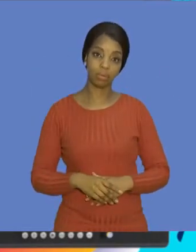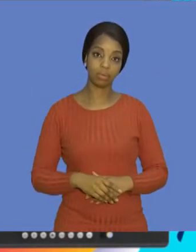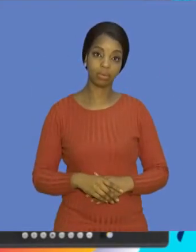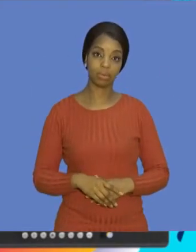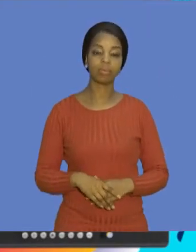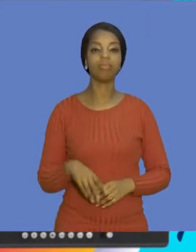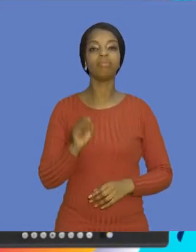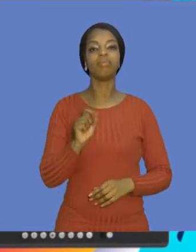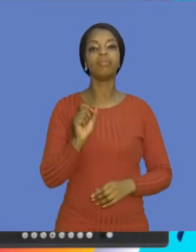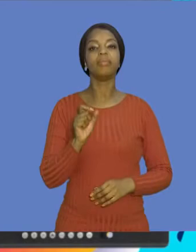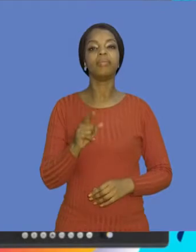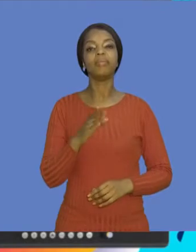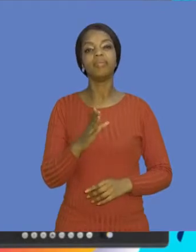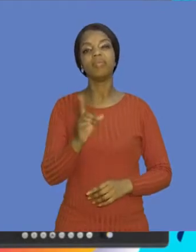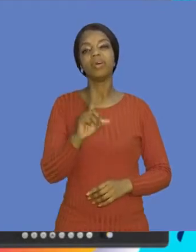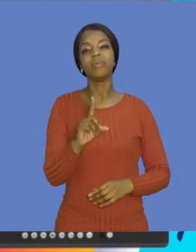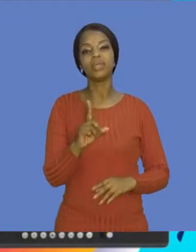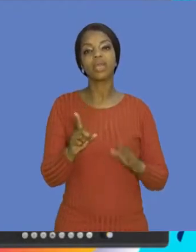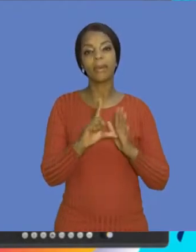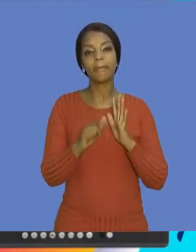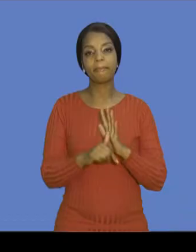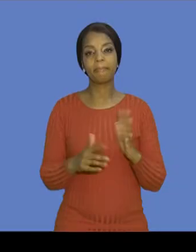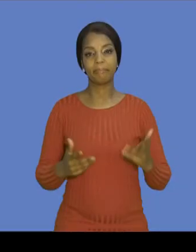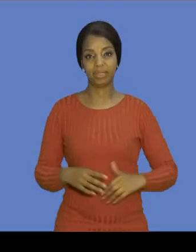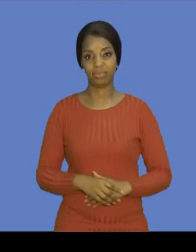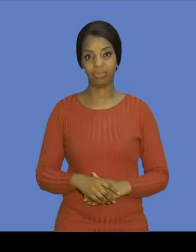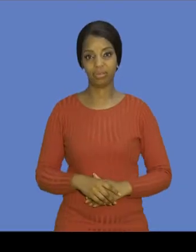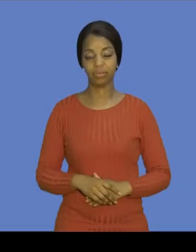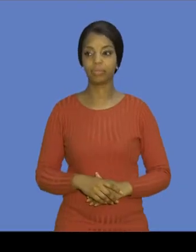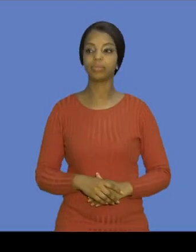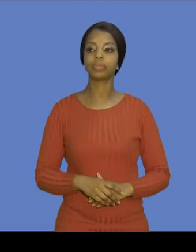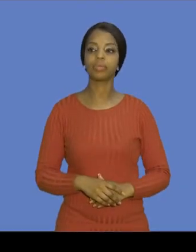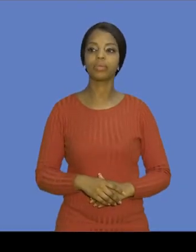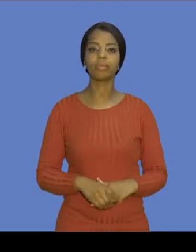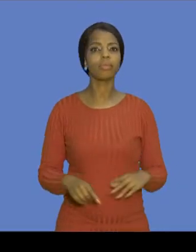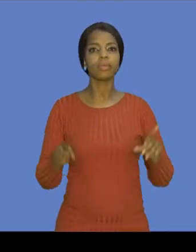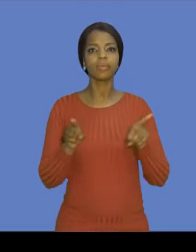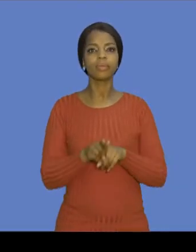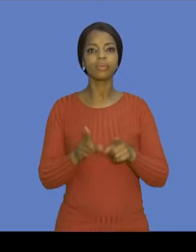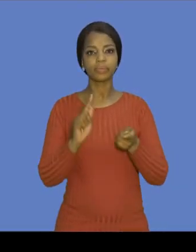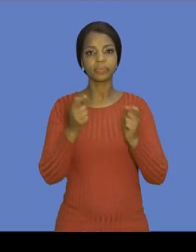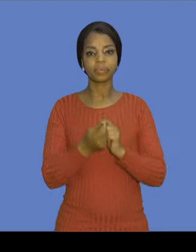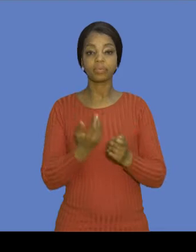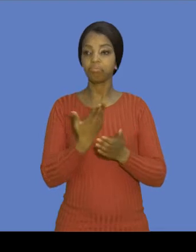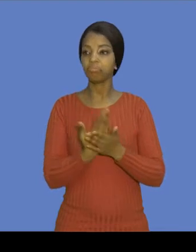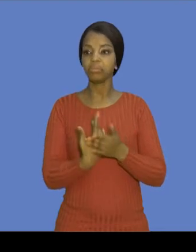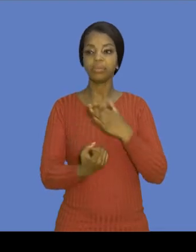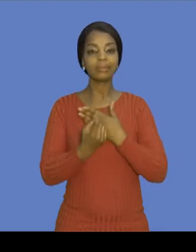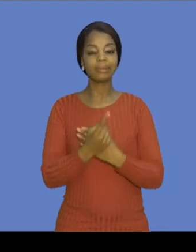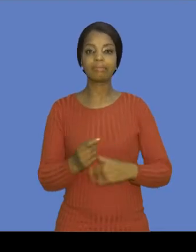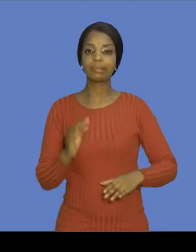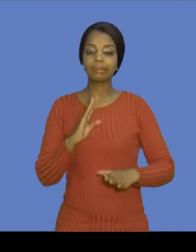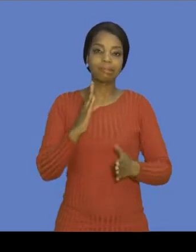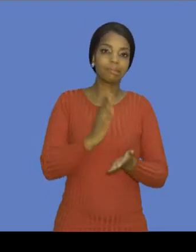can be looking at with a random pattern. And also, the change can be uncertain and